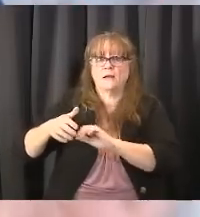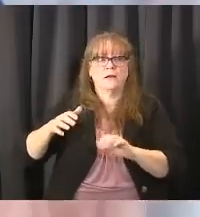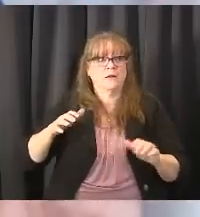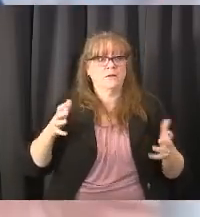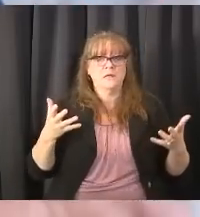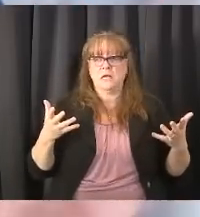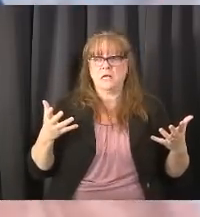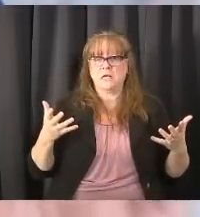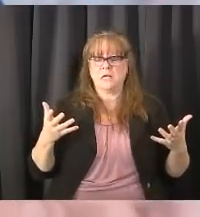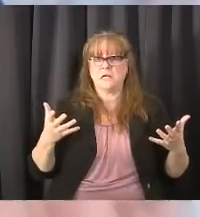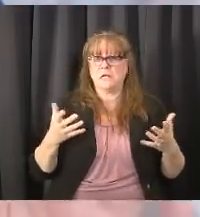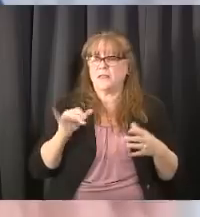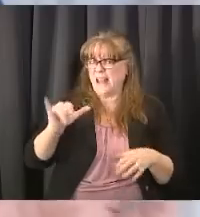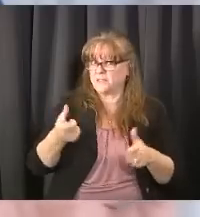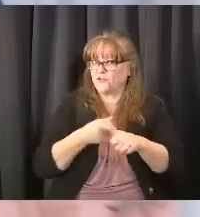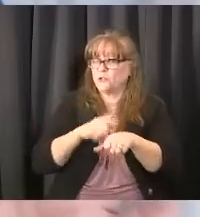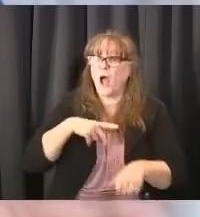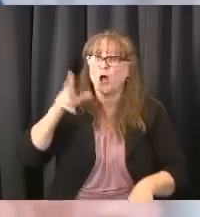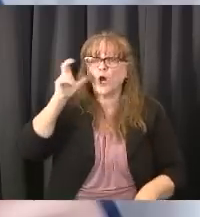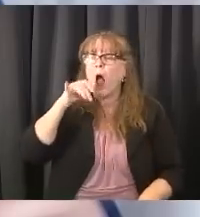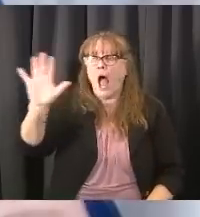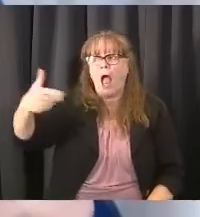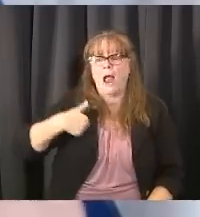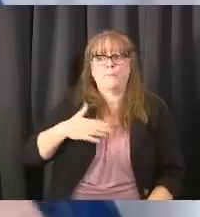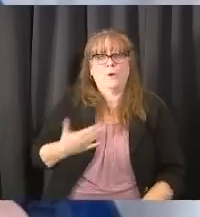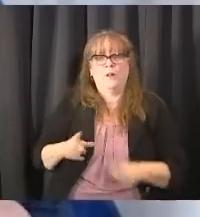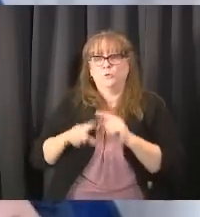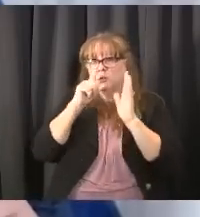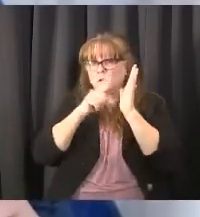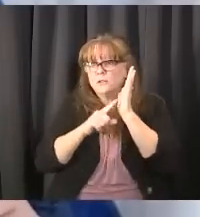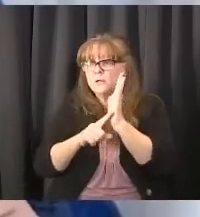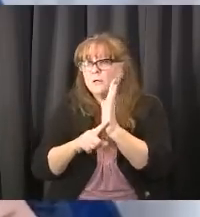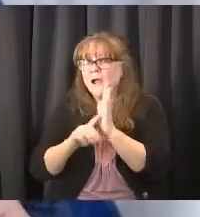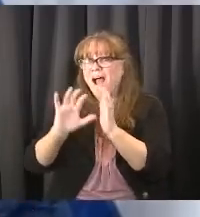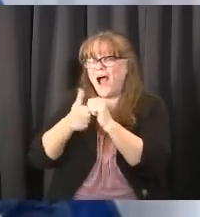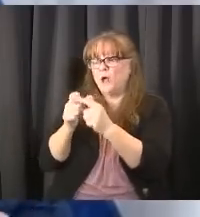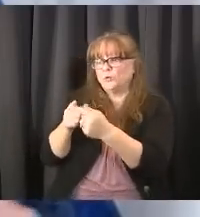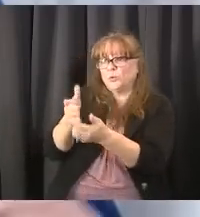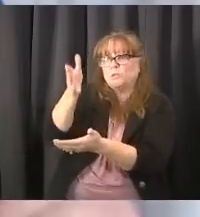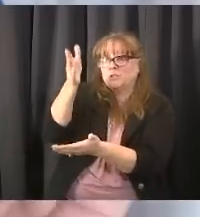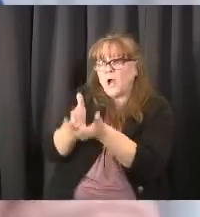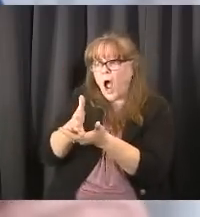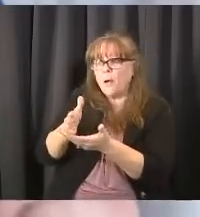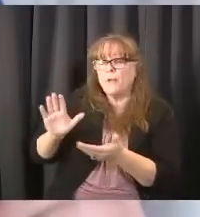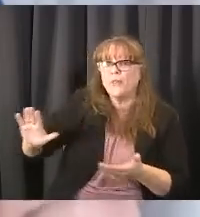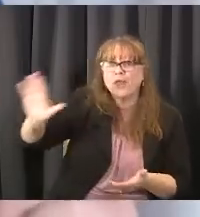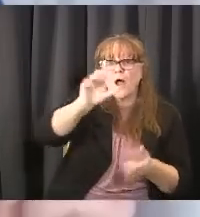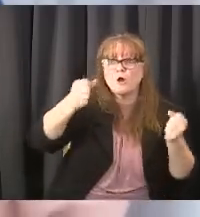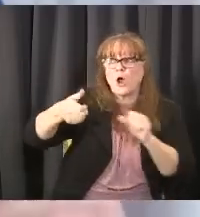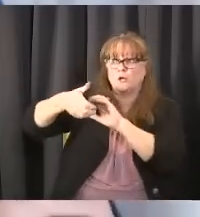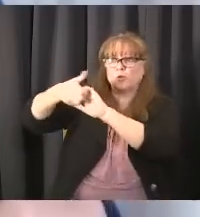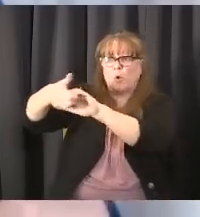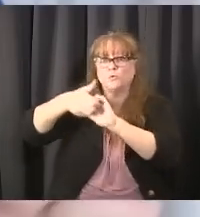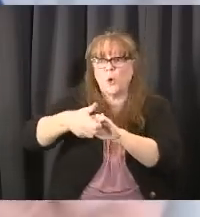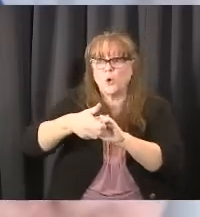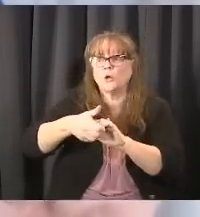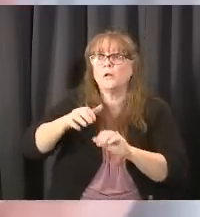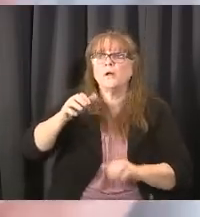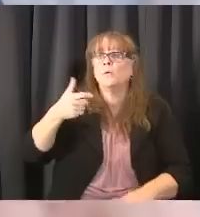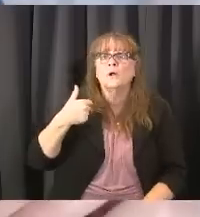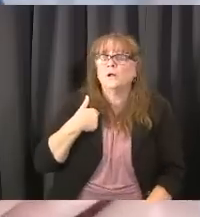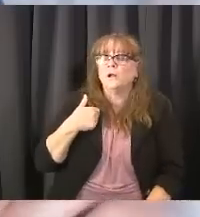it and prevent additional predatory towing cases. And we strongly discourage predatory practices, and consumers can file complaints with